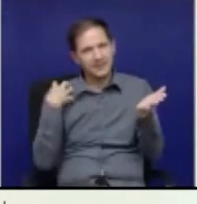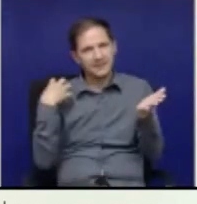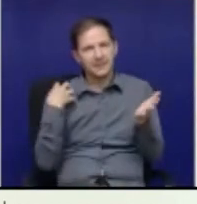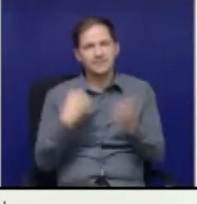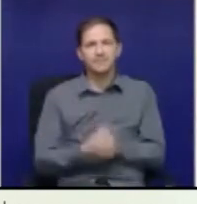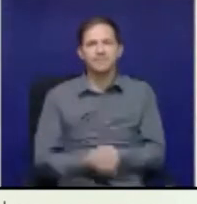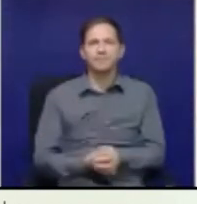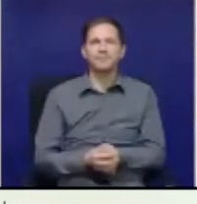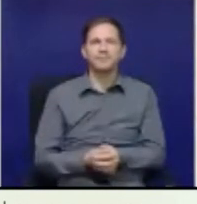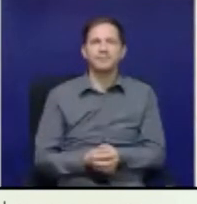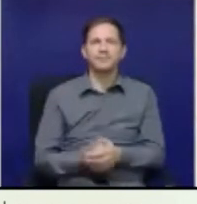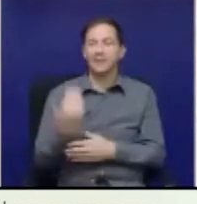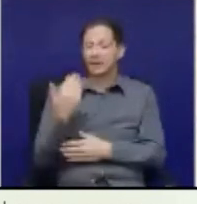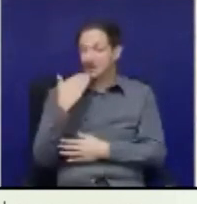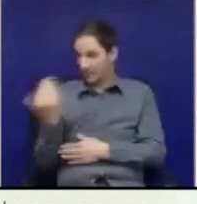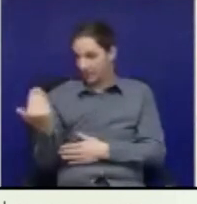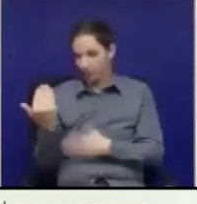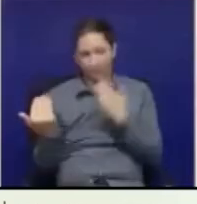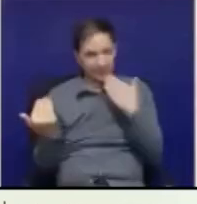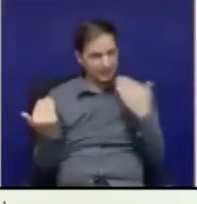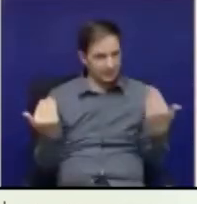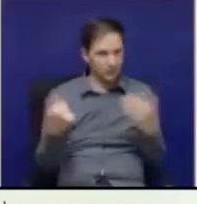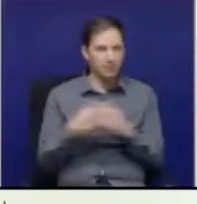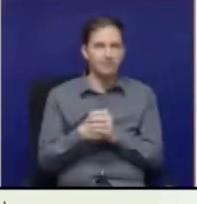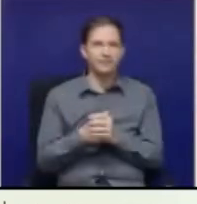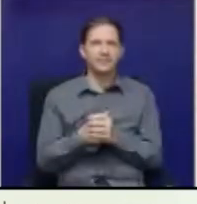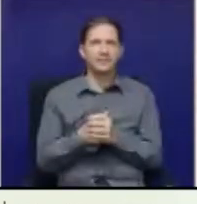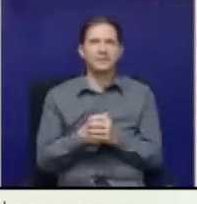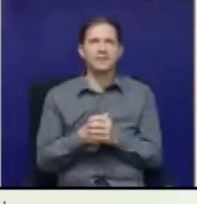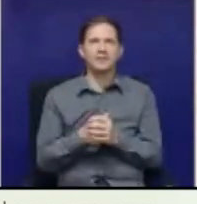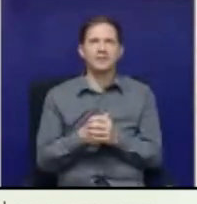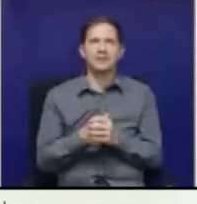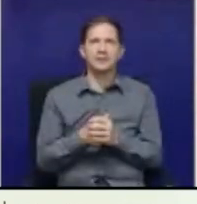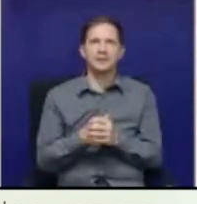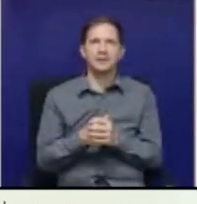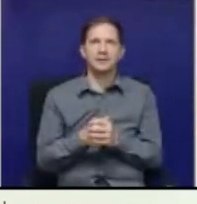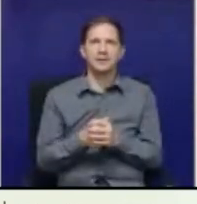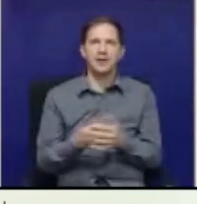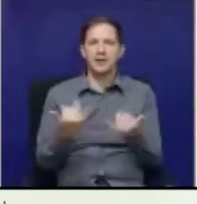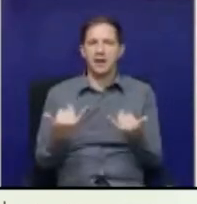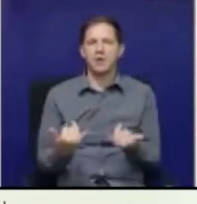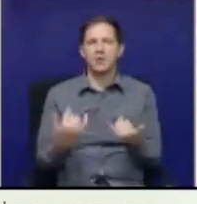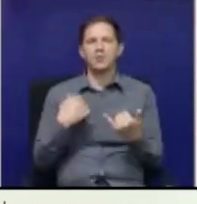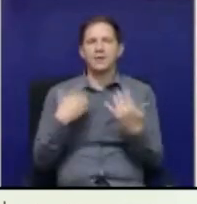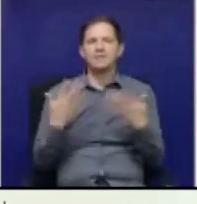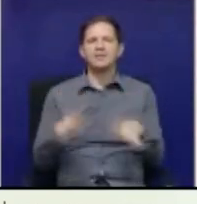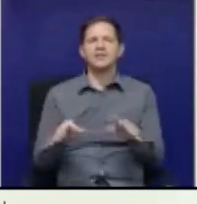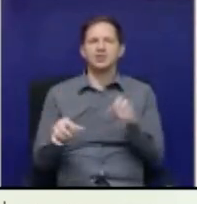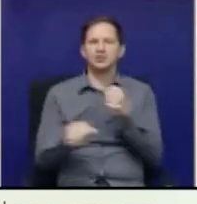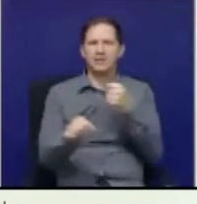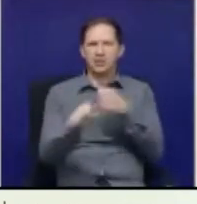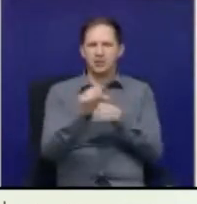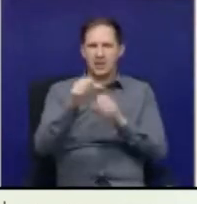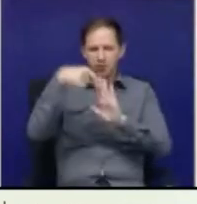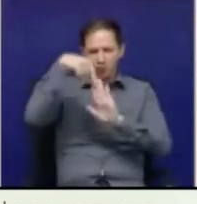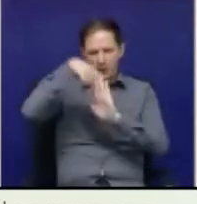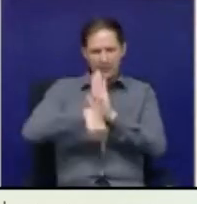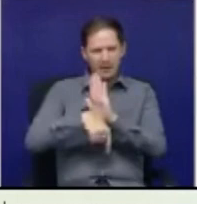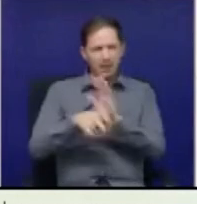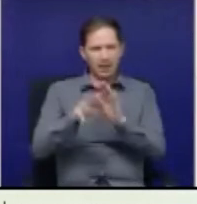Chair, thank you, Honourable Thring. We've just computed what we call the critical mineral strategy and tried to